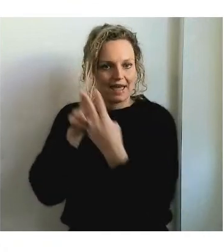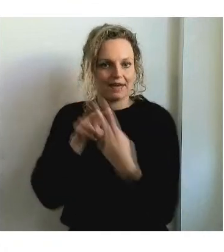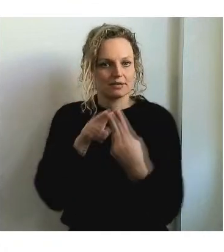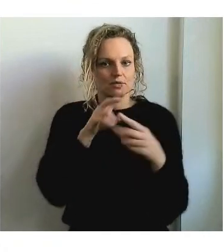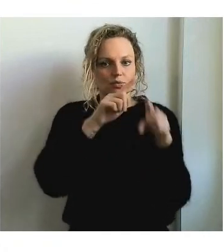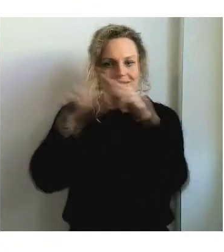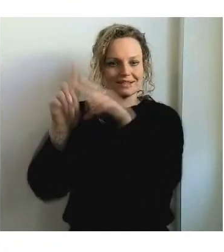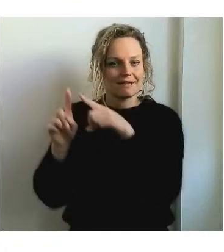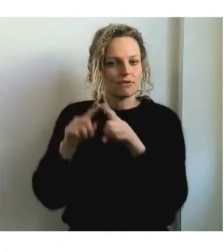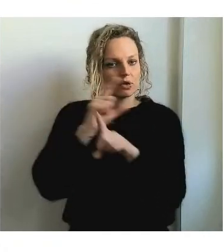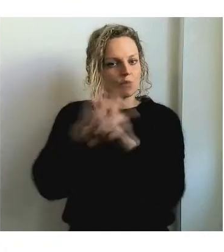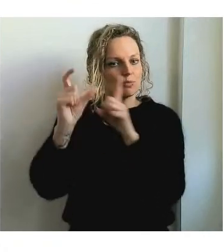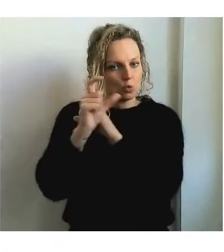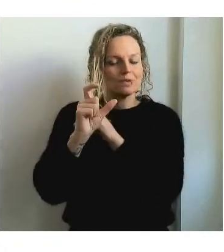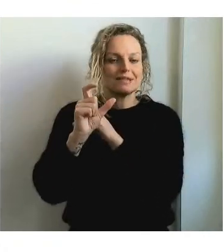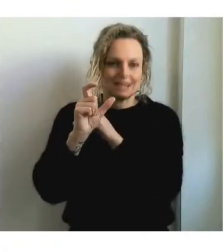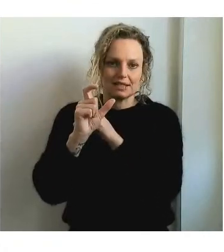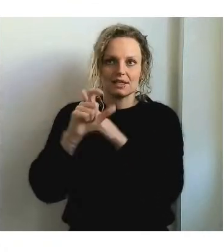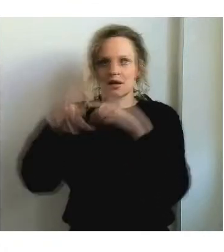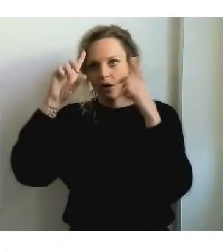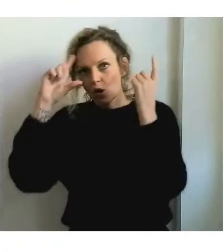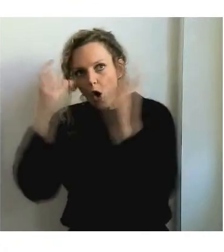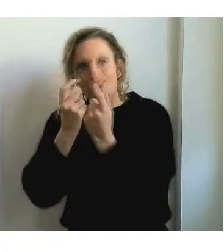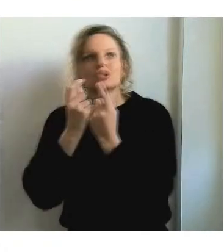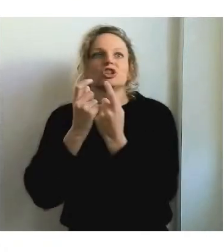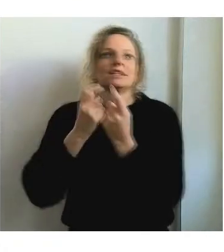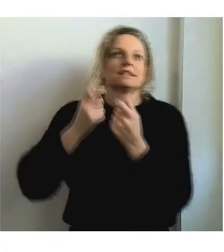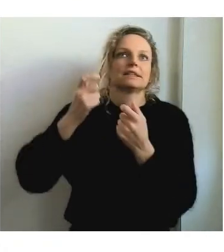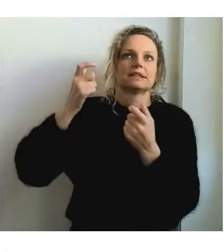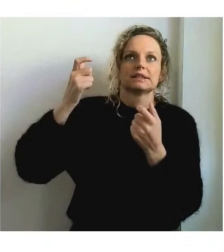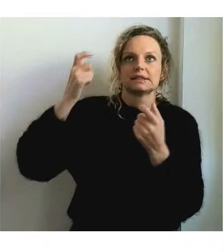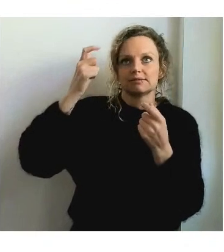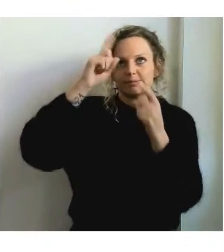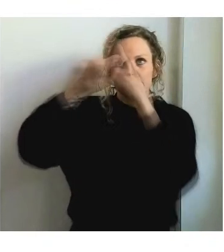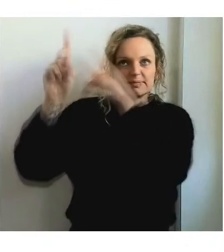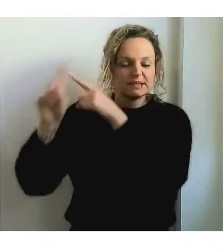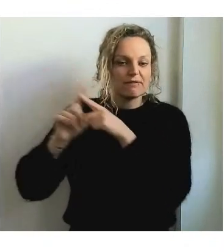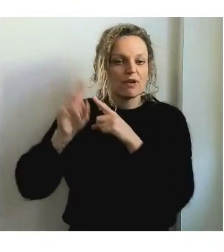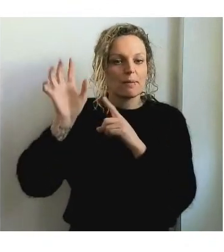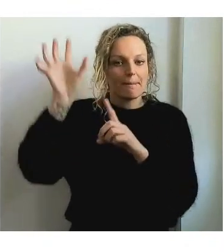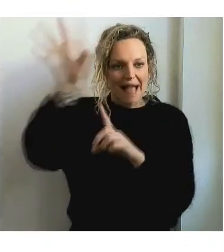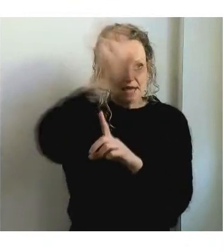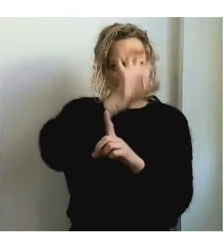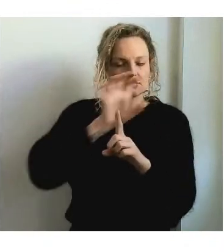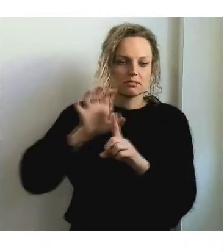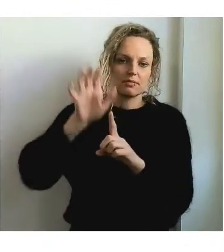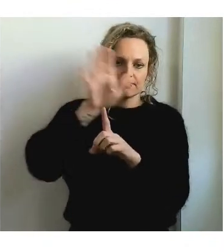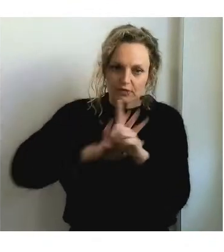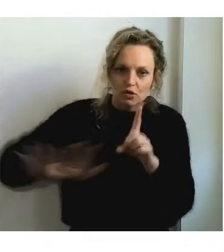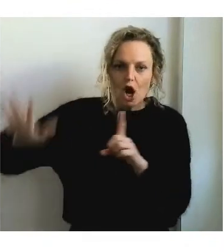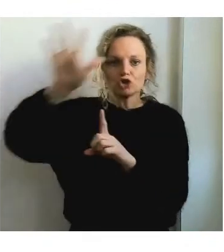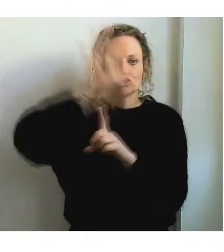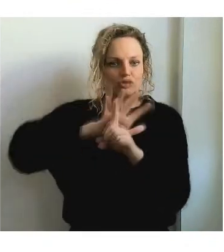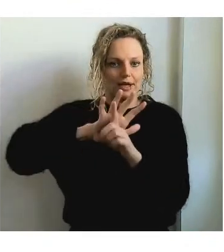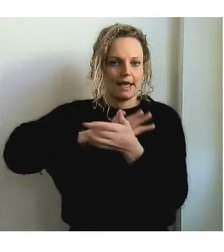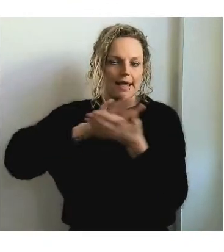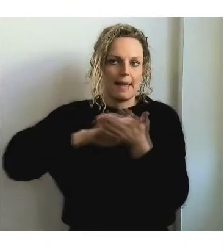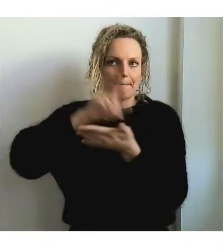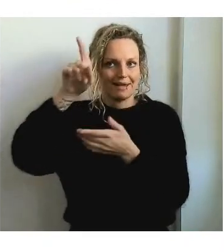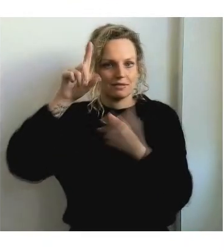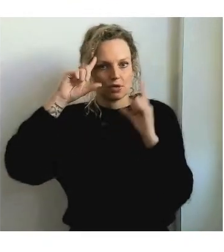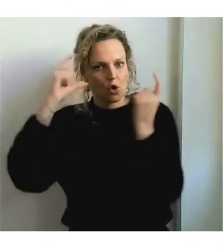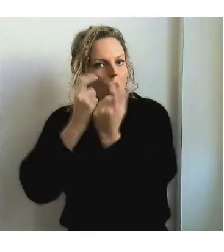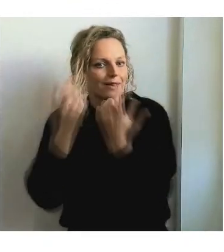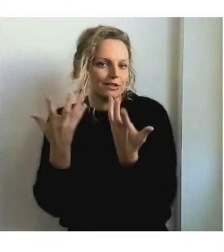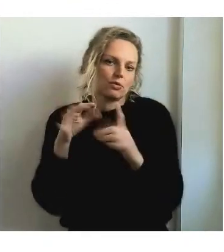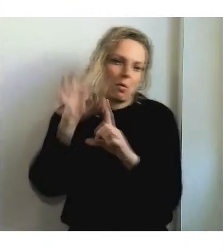across the country, so that they could apply. They could say, actually, we know we can distribute this number of devices to these people